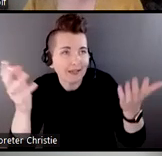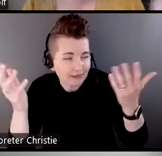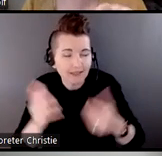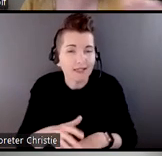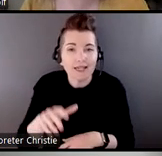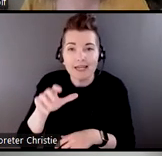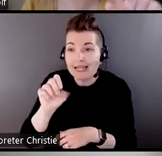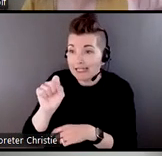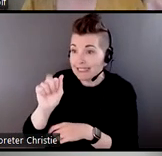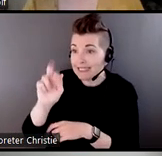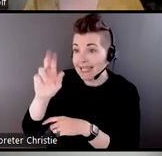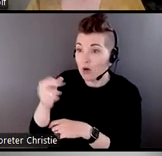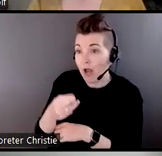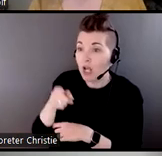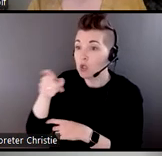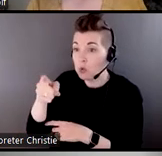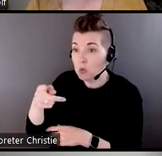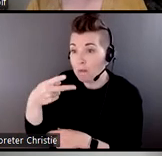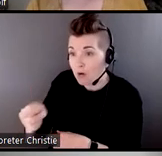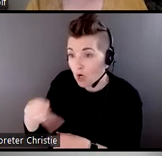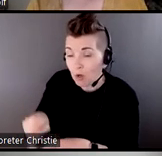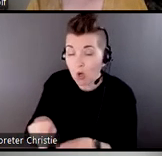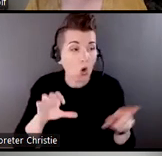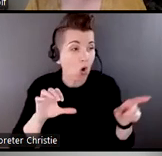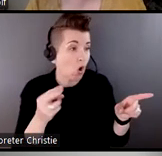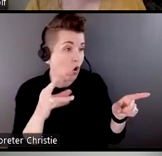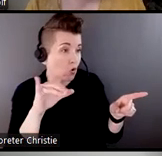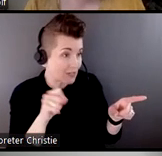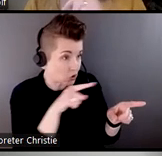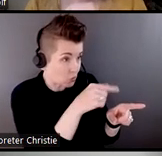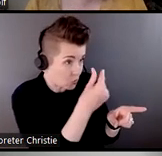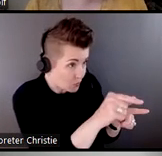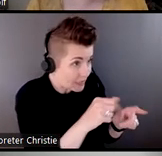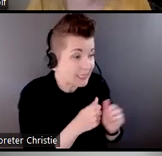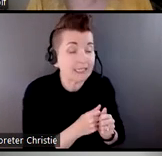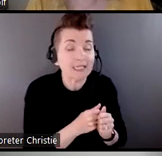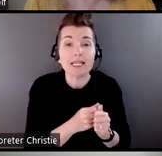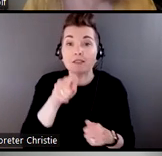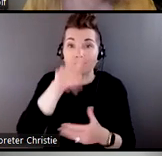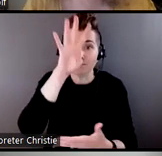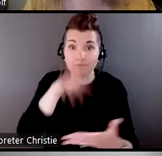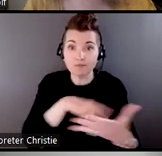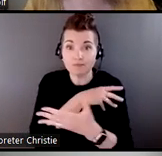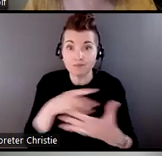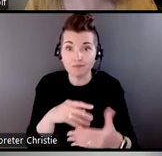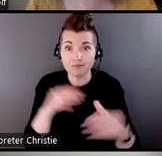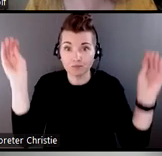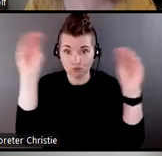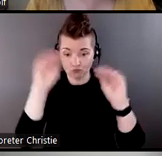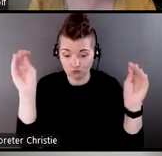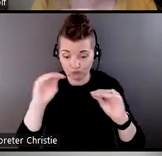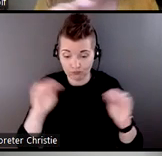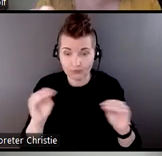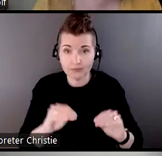She's color coded in purple, and Chris is going to do this part, and he's color coded in green. And when you look on the spreadsheet and you've done